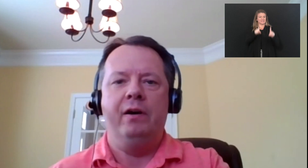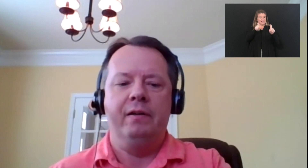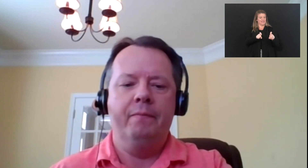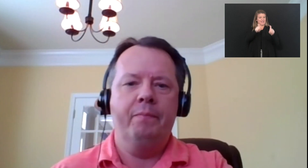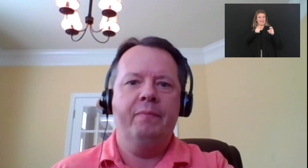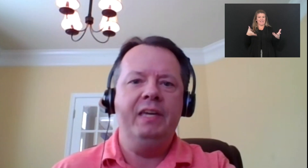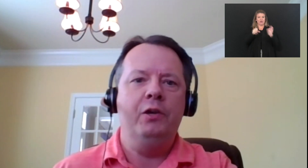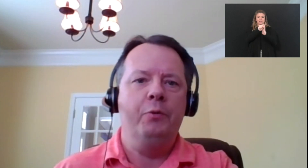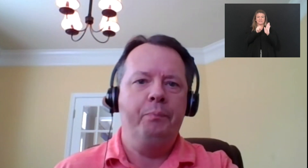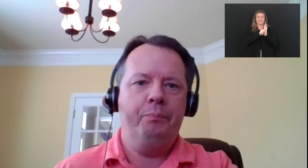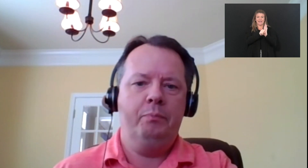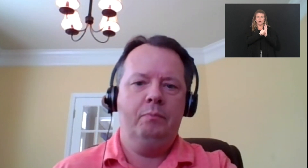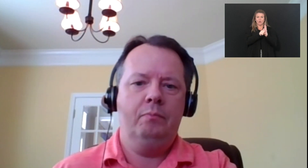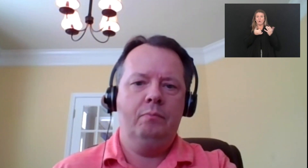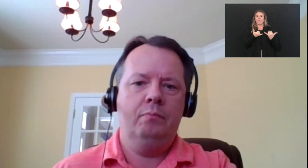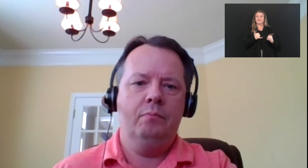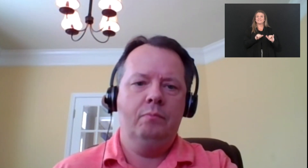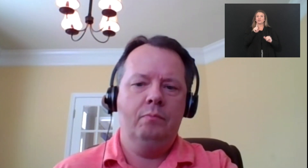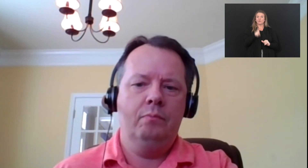to be done. Thank you.